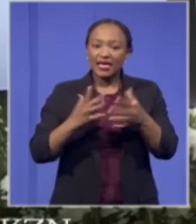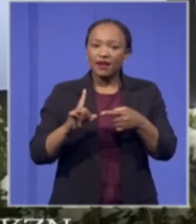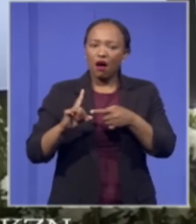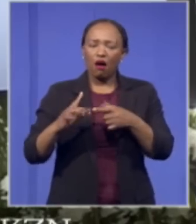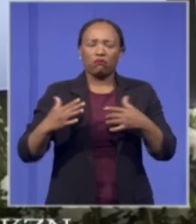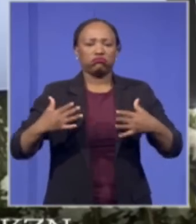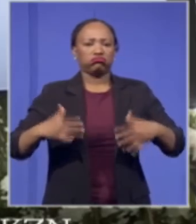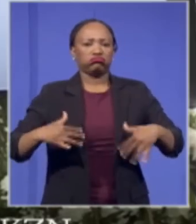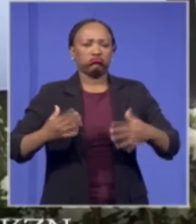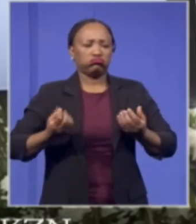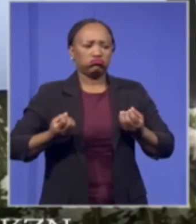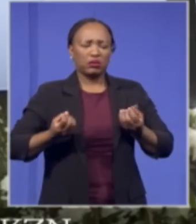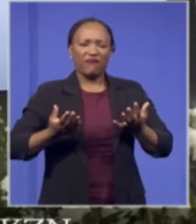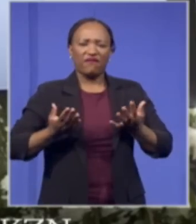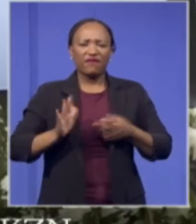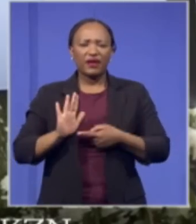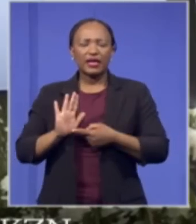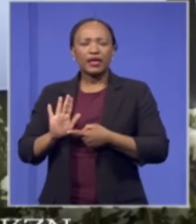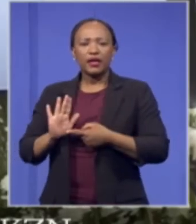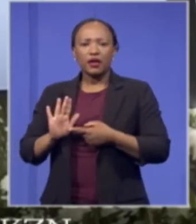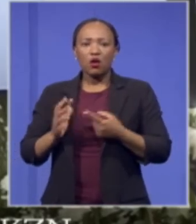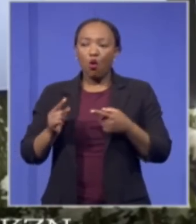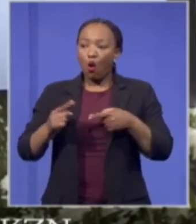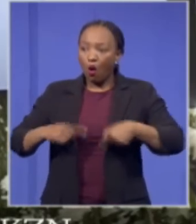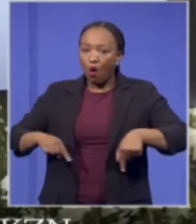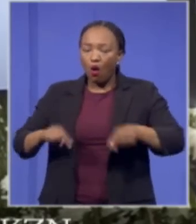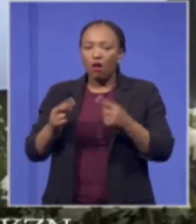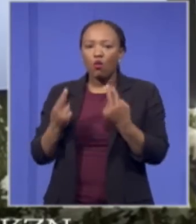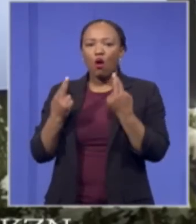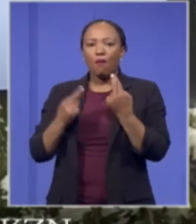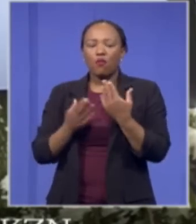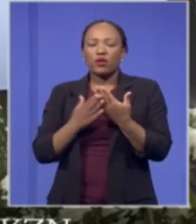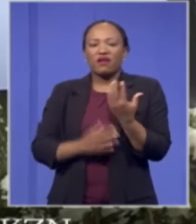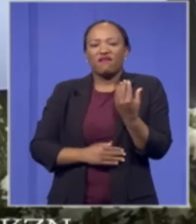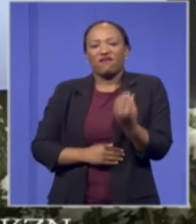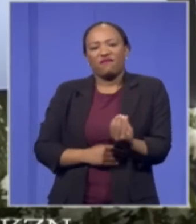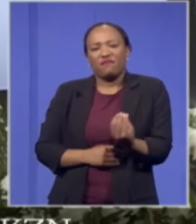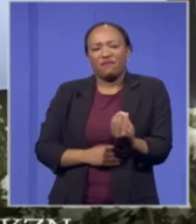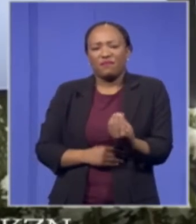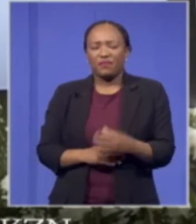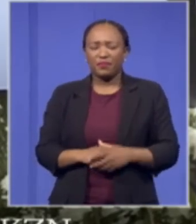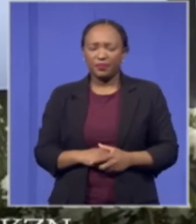we all hope to have on our side.